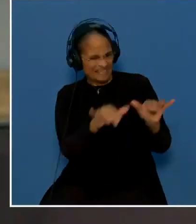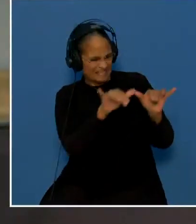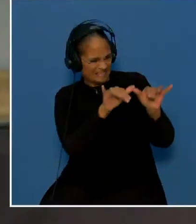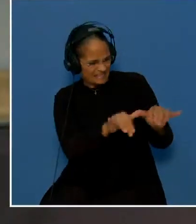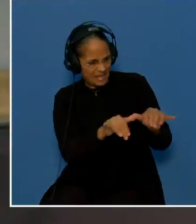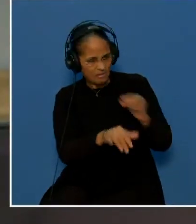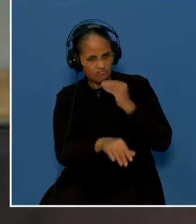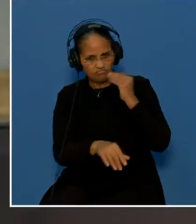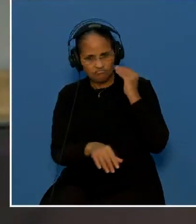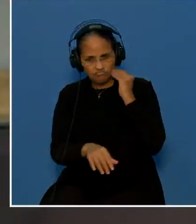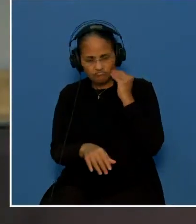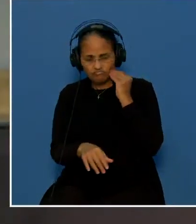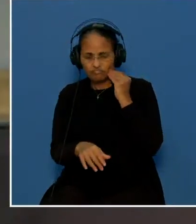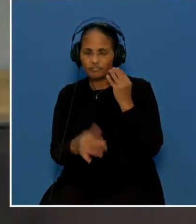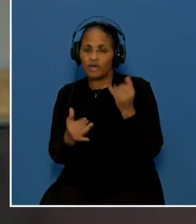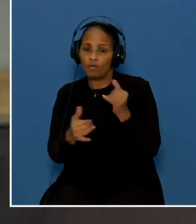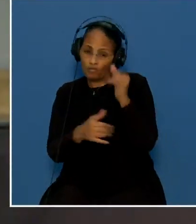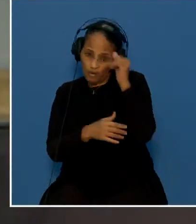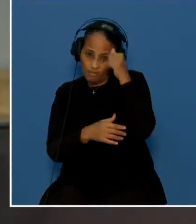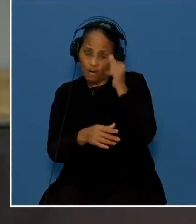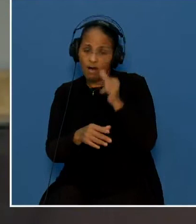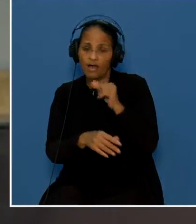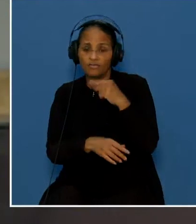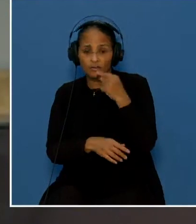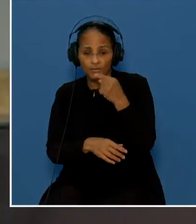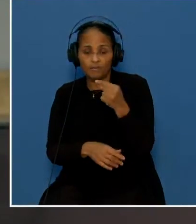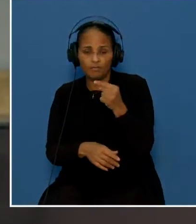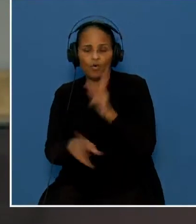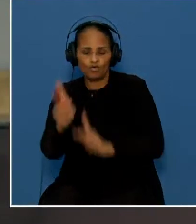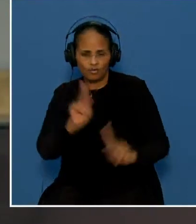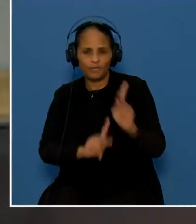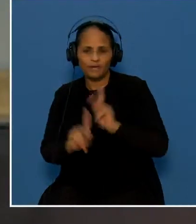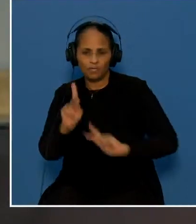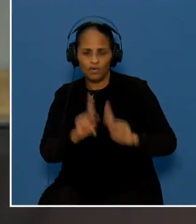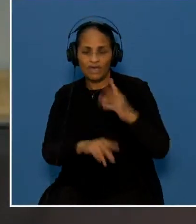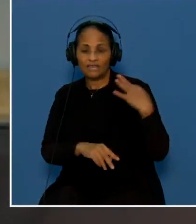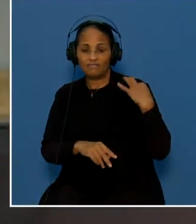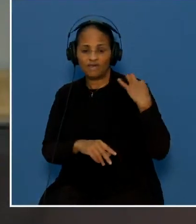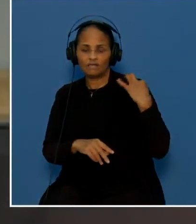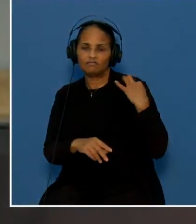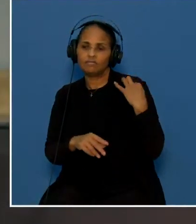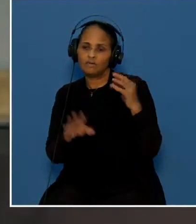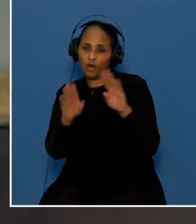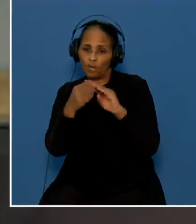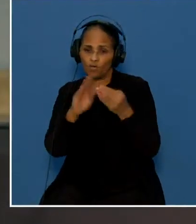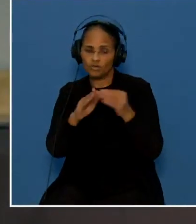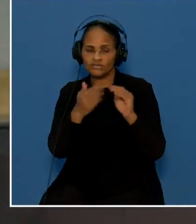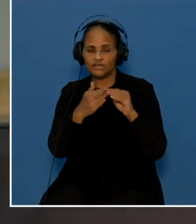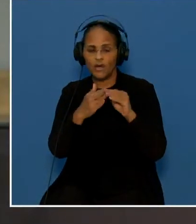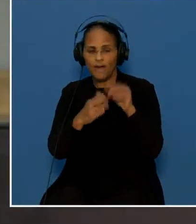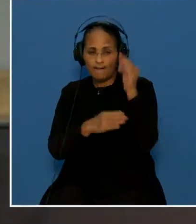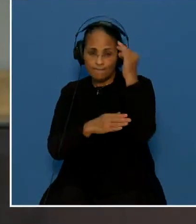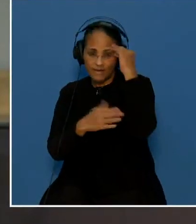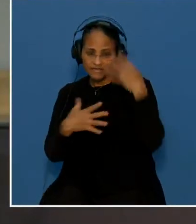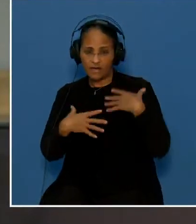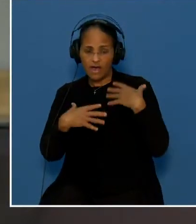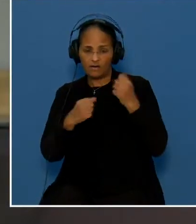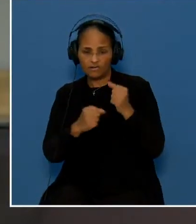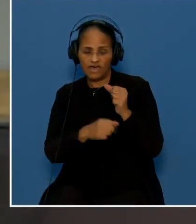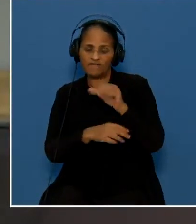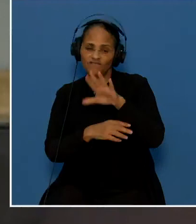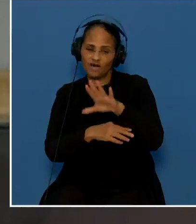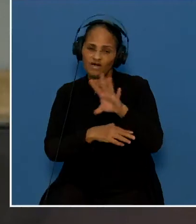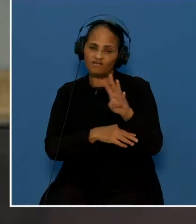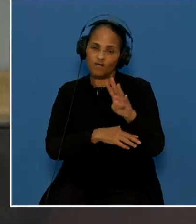In closing, I would like to remind the public about the availability of the Community Mental Health Wellbeing Hotline at